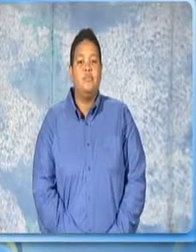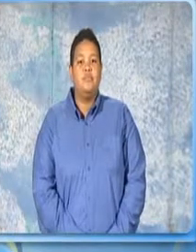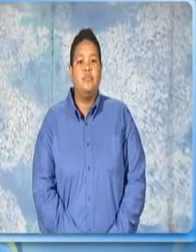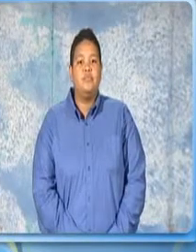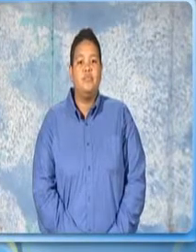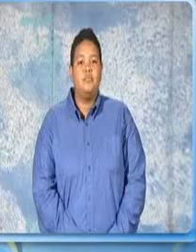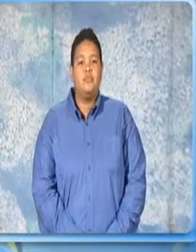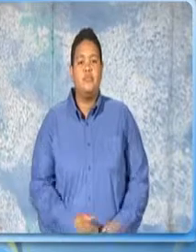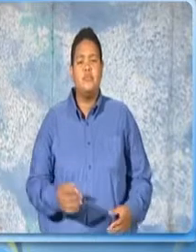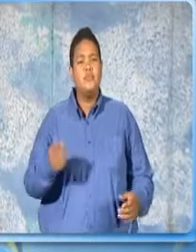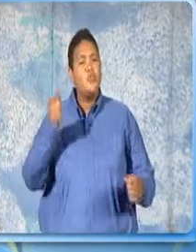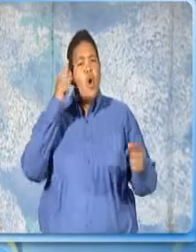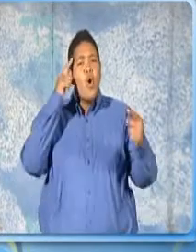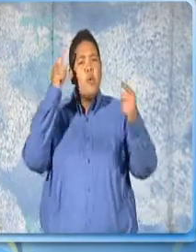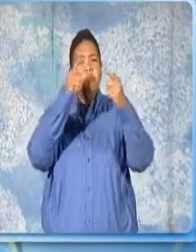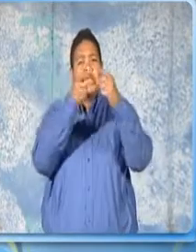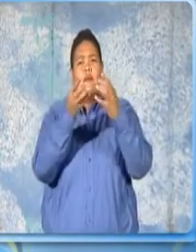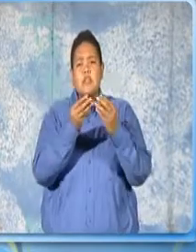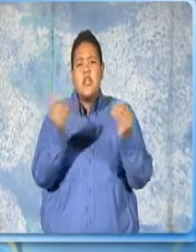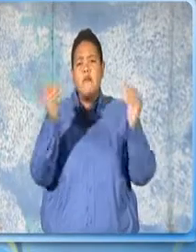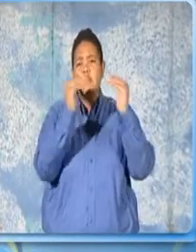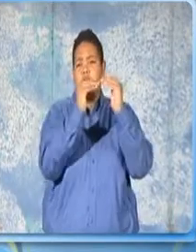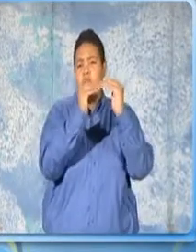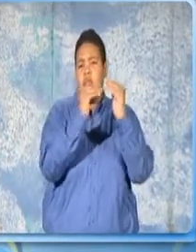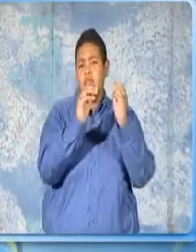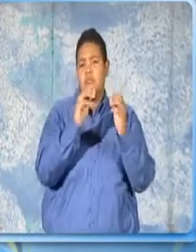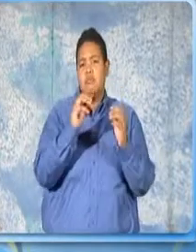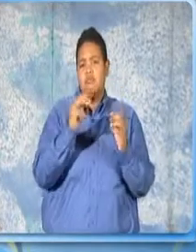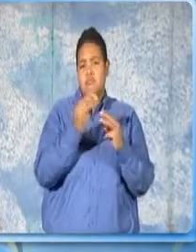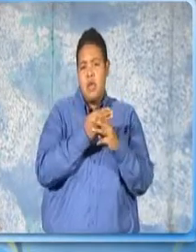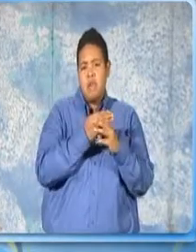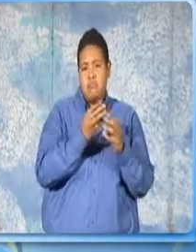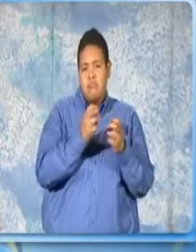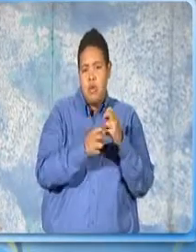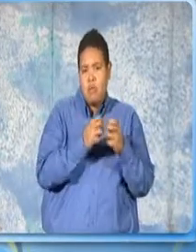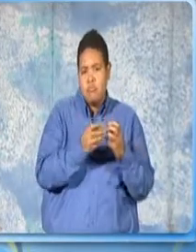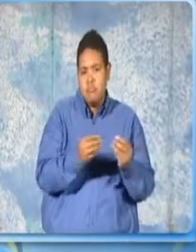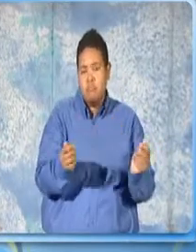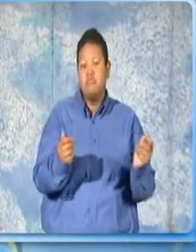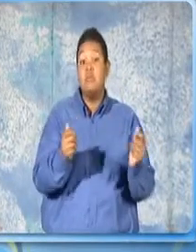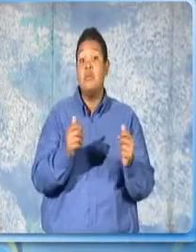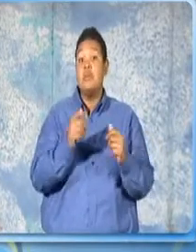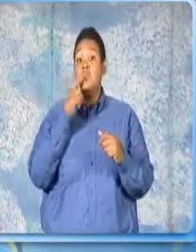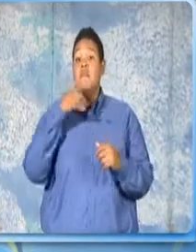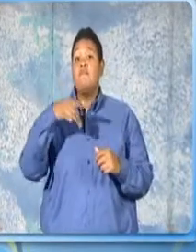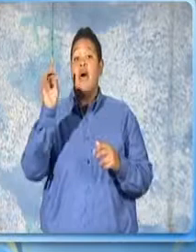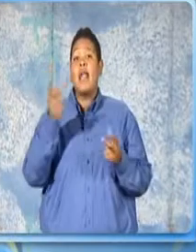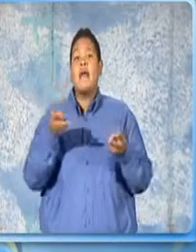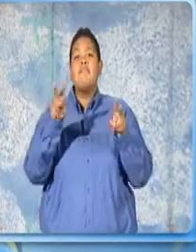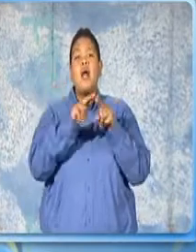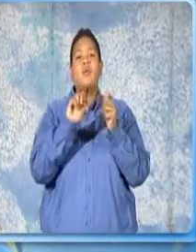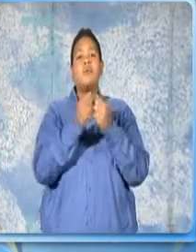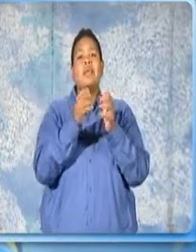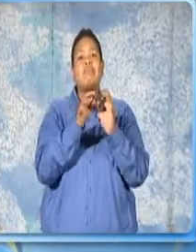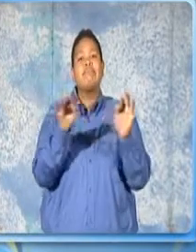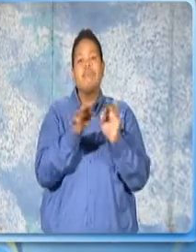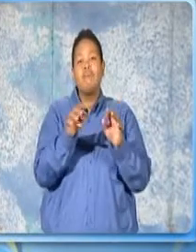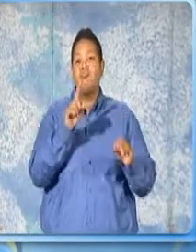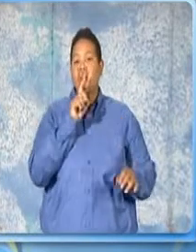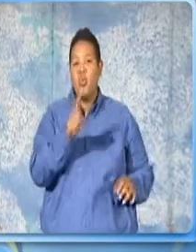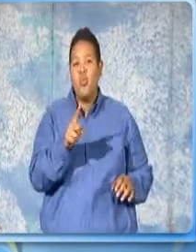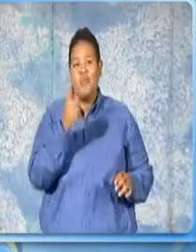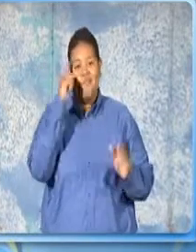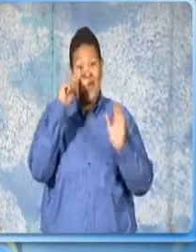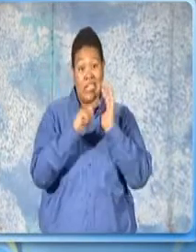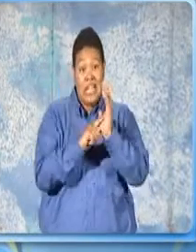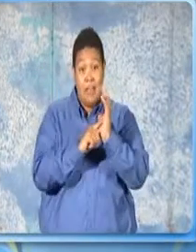The objective of solving an equation is to find a value which makes the statement true. For instance,